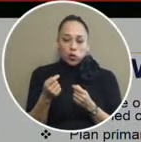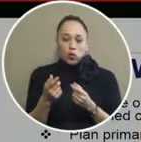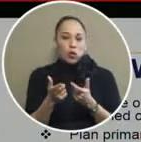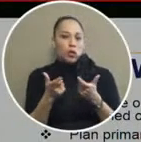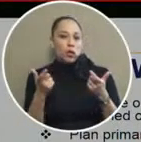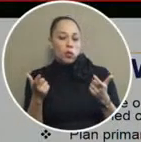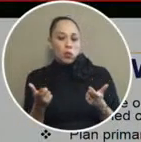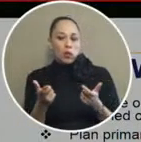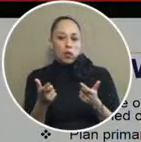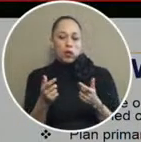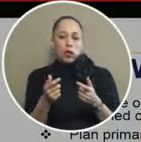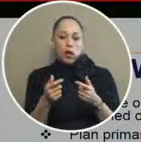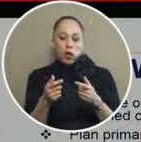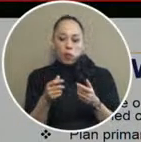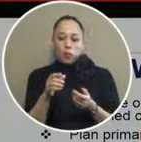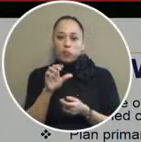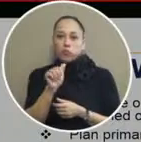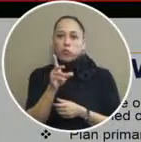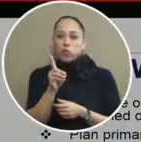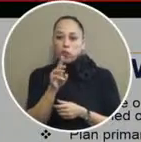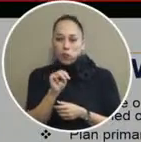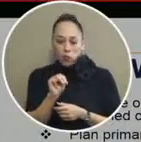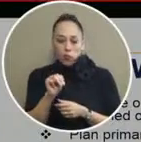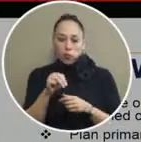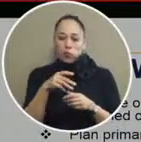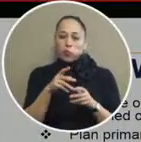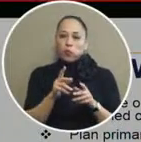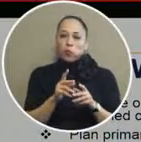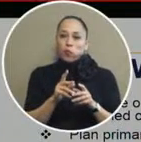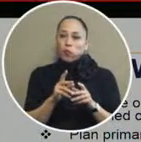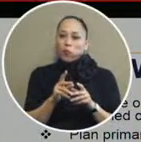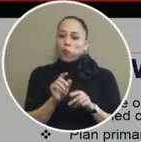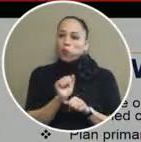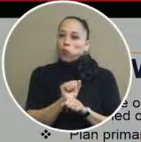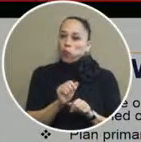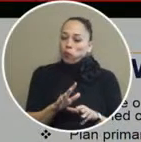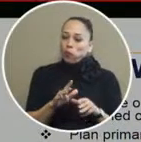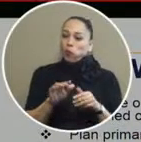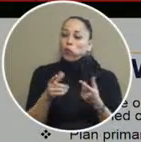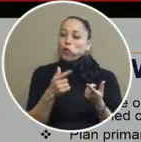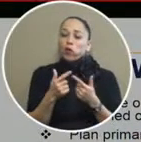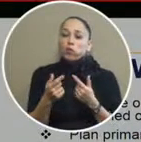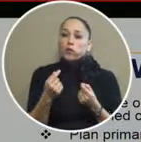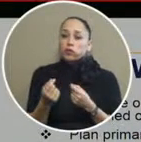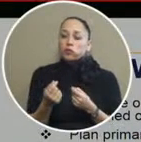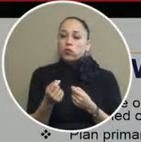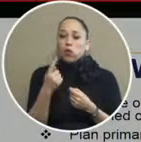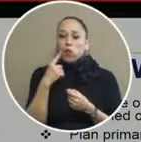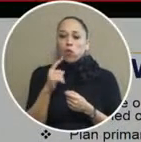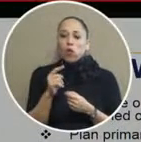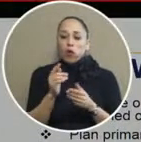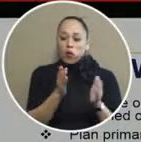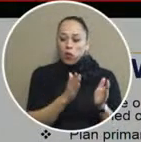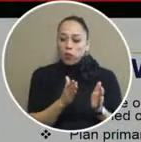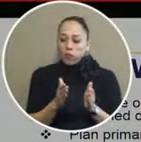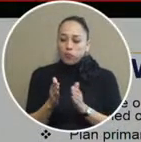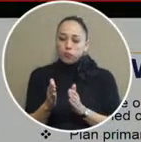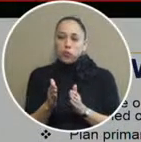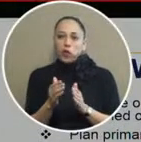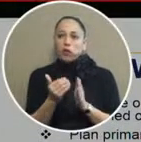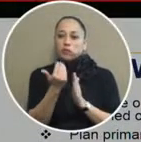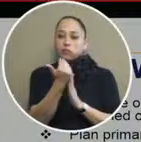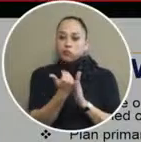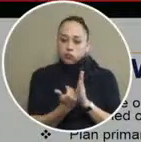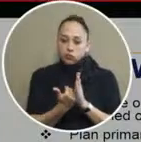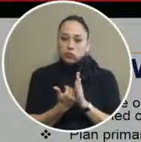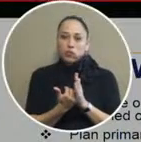largely our administrative personnel. As we've gone through this effort, really there are 3 planning imperatives or guidelines